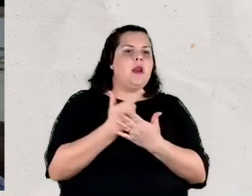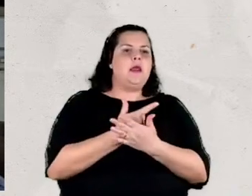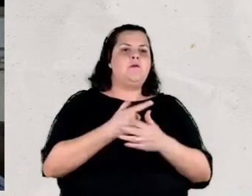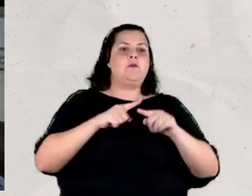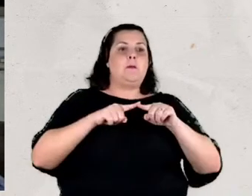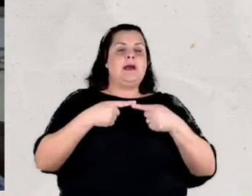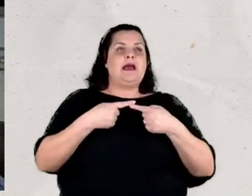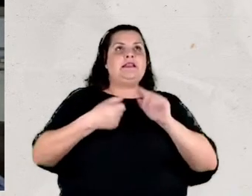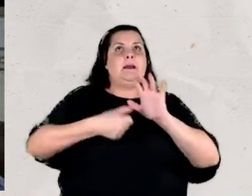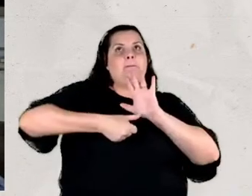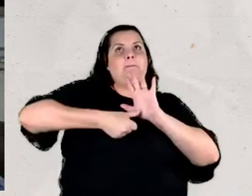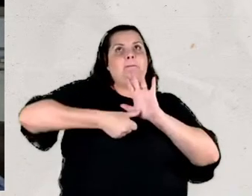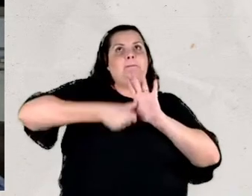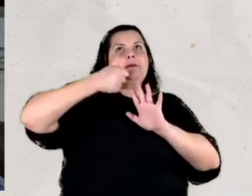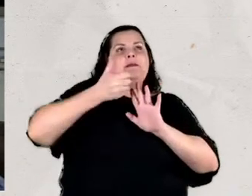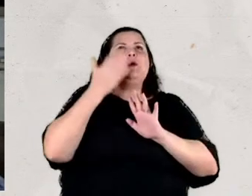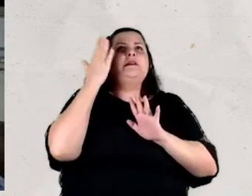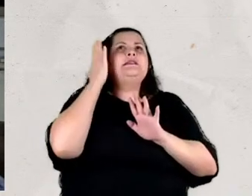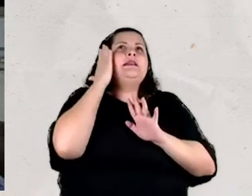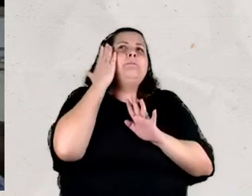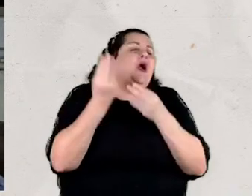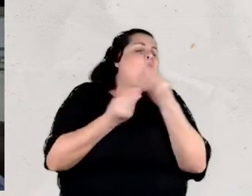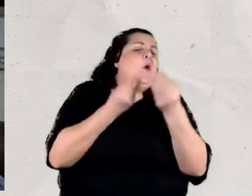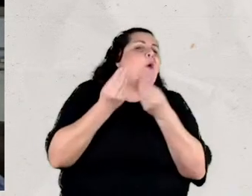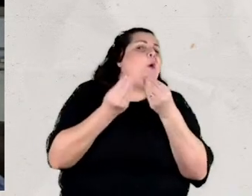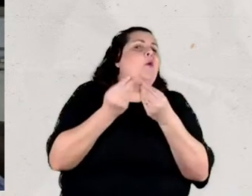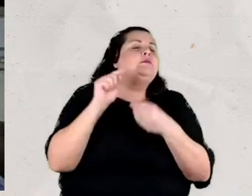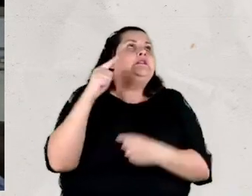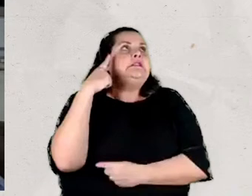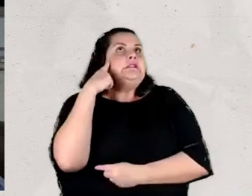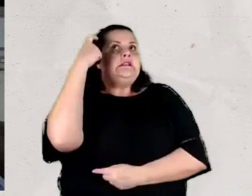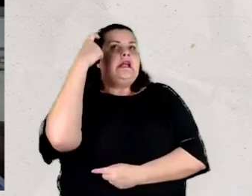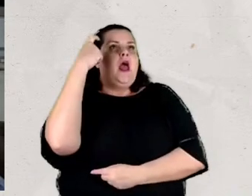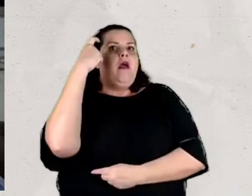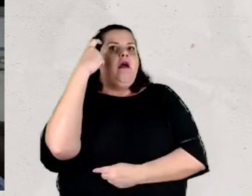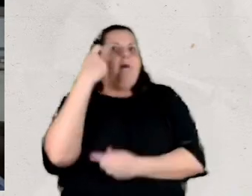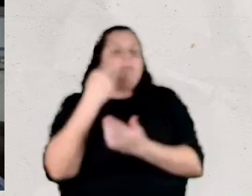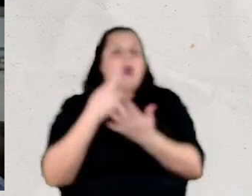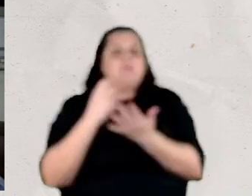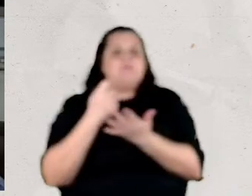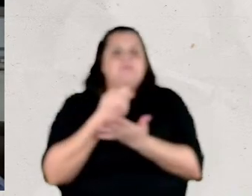processo da escritura do livro. Como foi que isso começou?